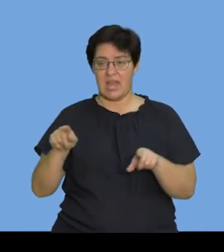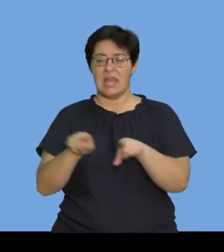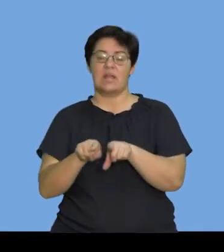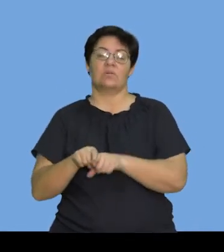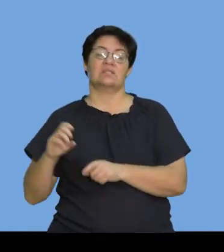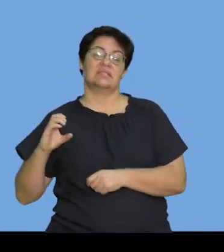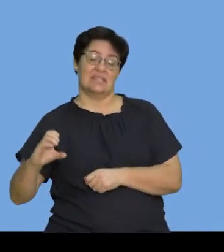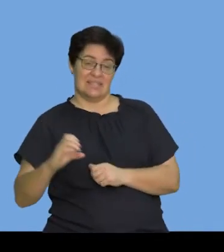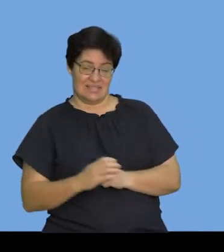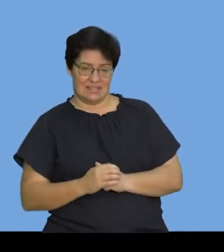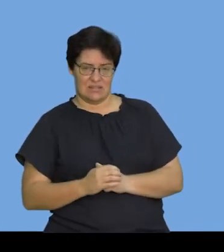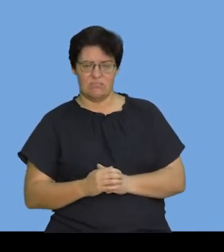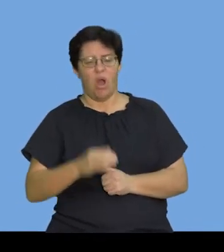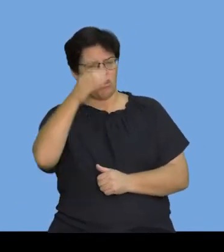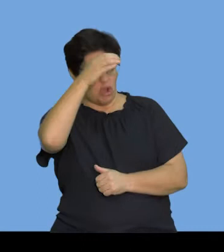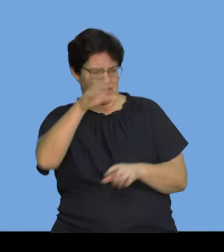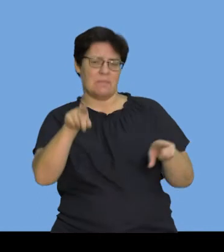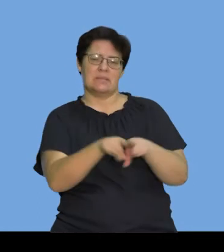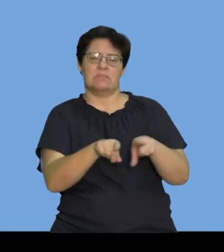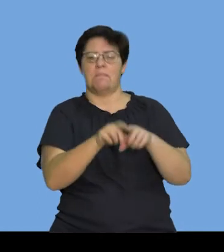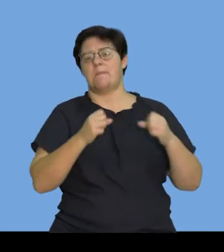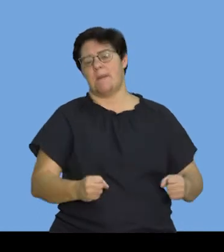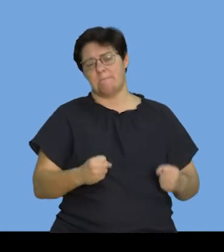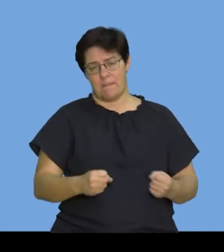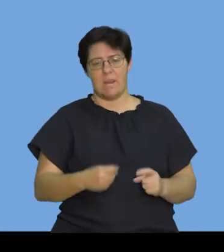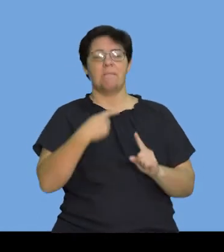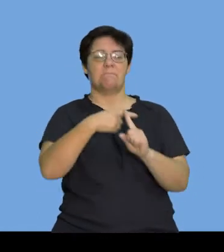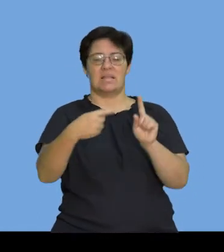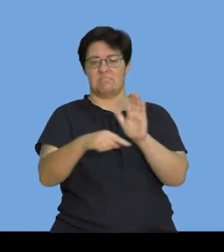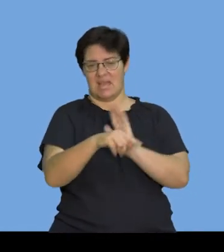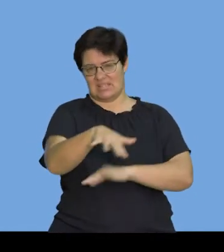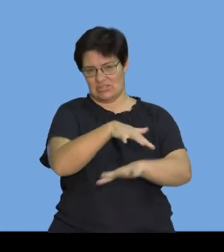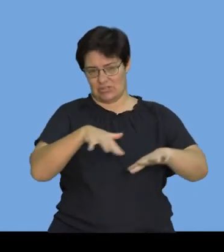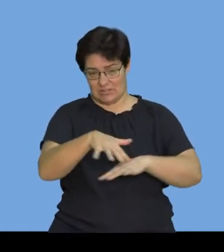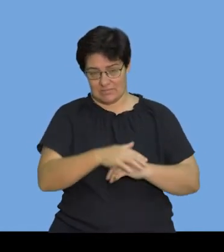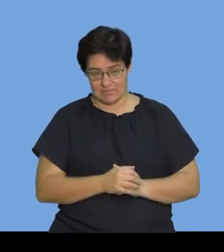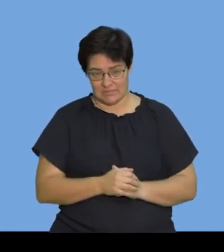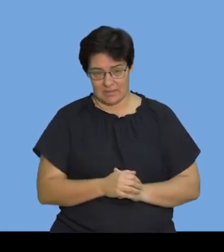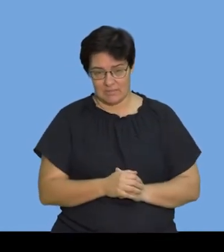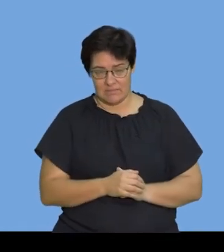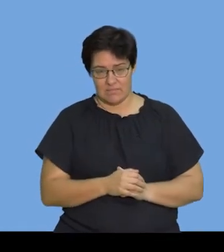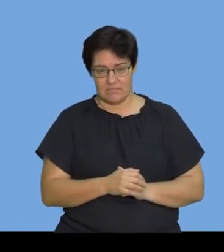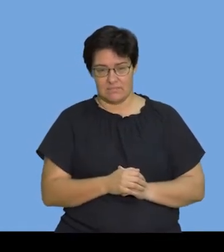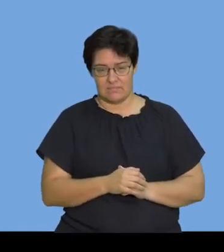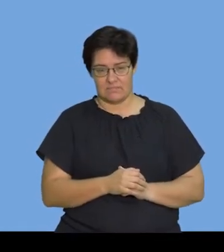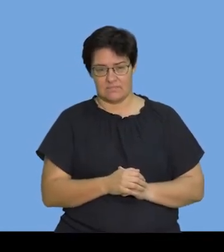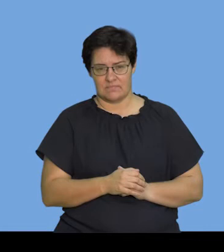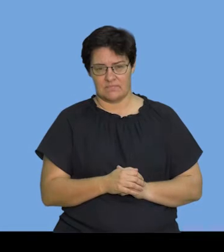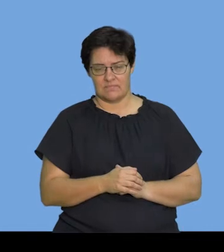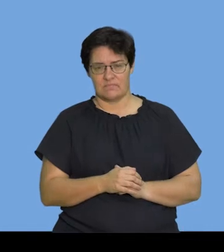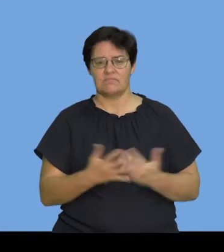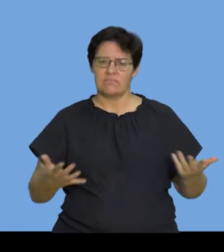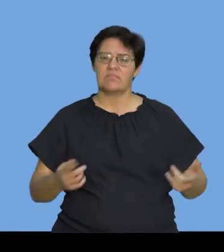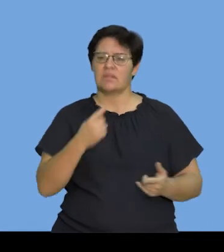there. It's the same concept that you would have a plus or minus situation. Now, when we talk